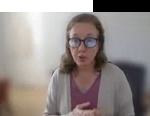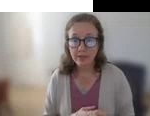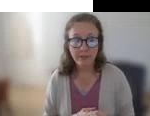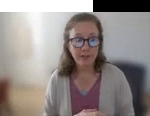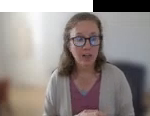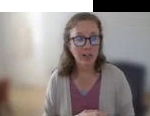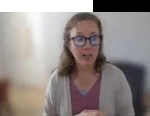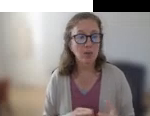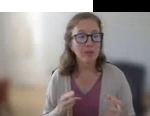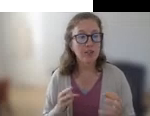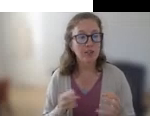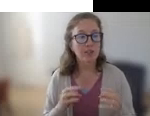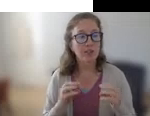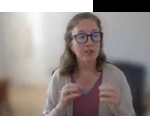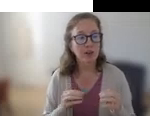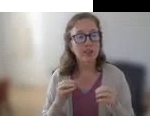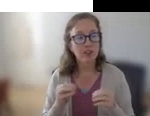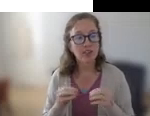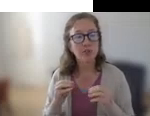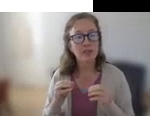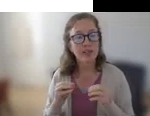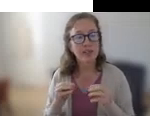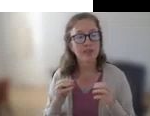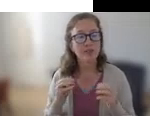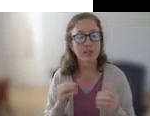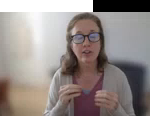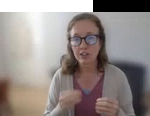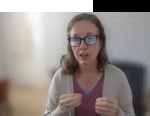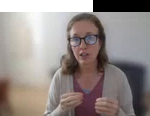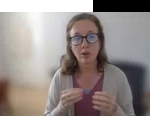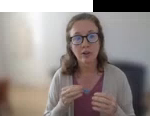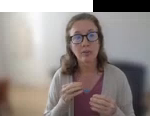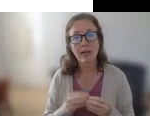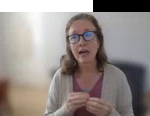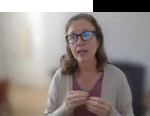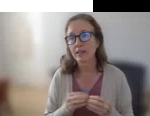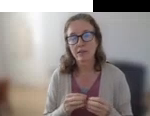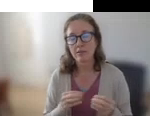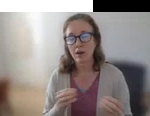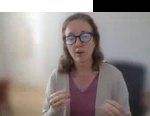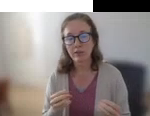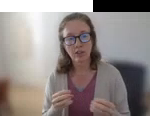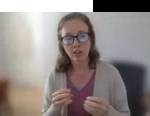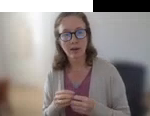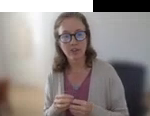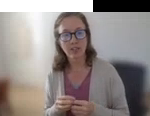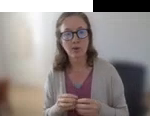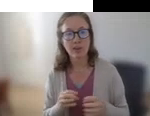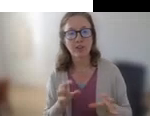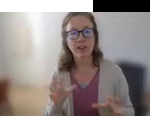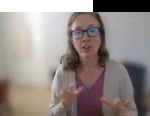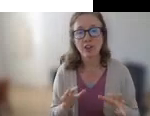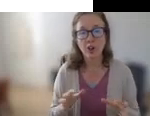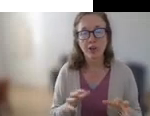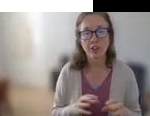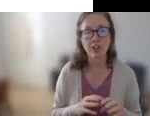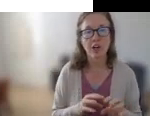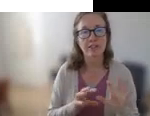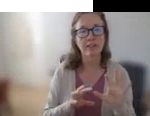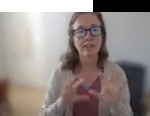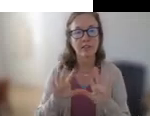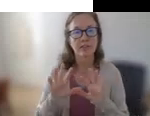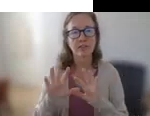With your choice of font, you want to be sure the font that you're choosing is very dark, or black is always a good option, rather than color